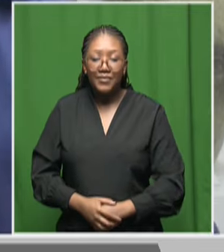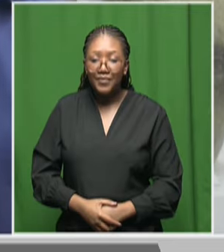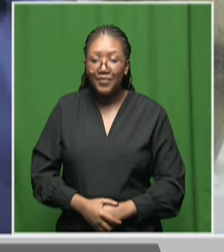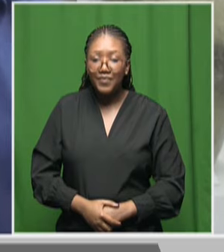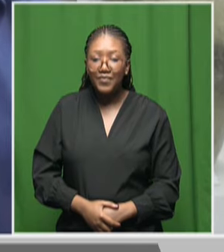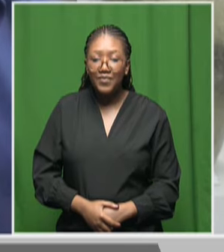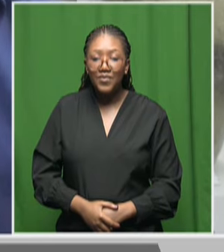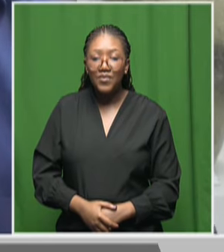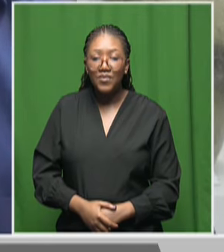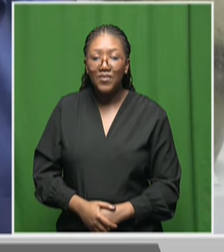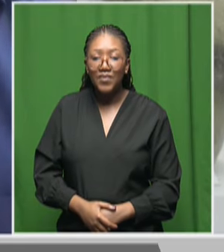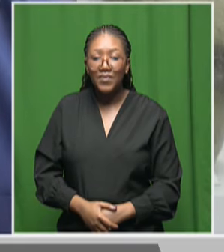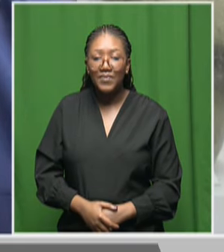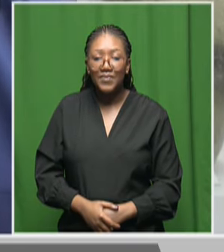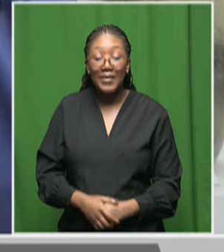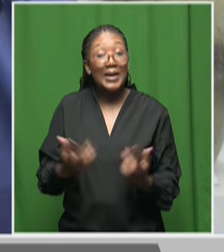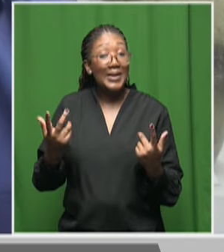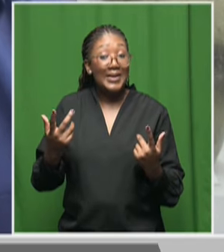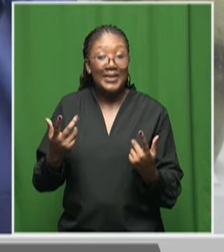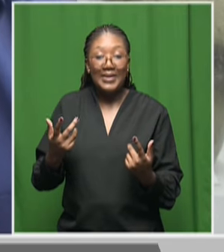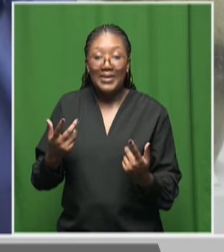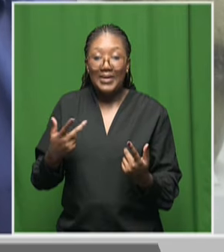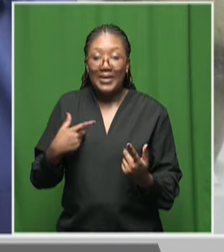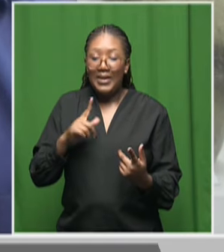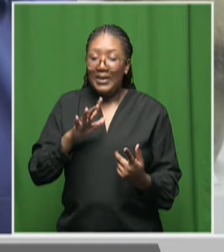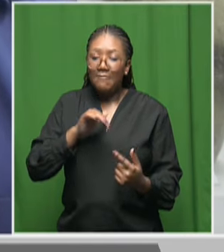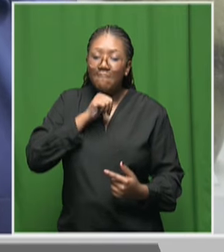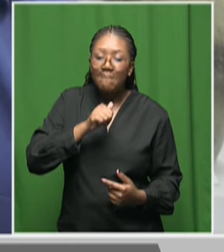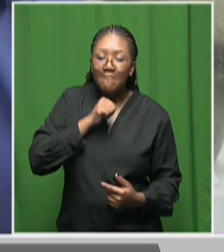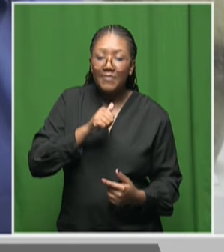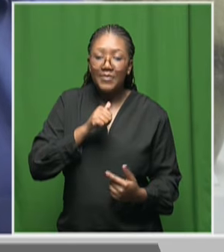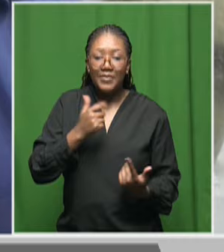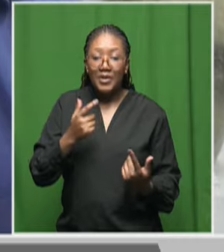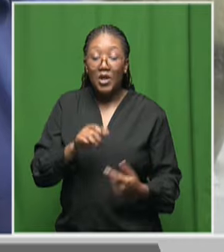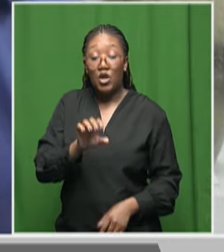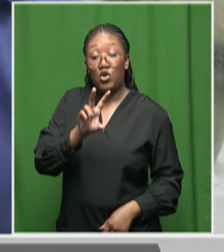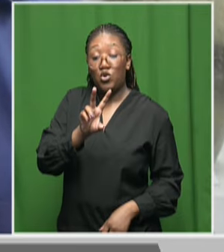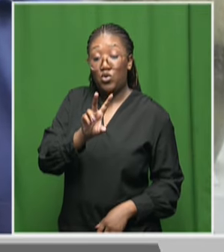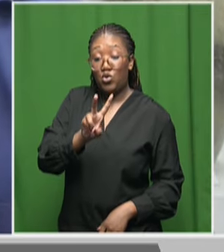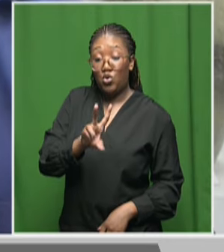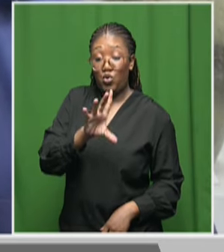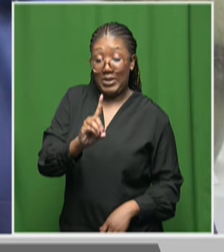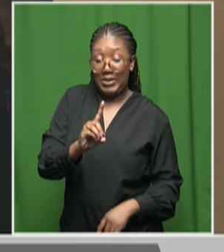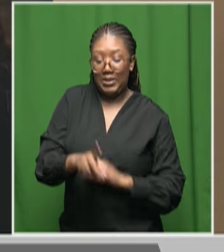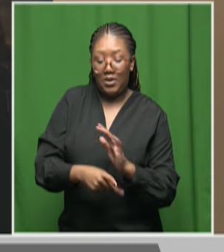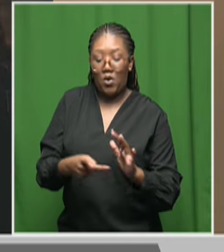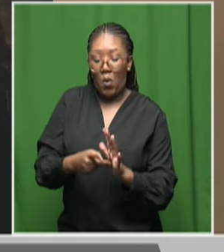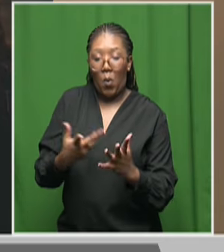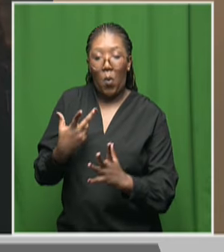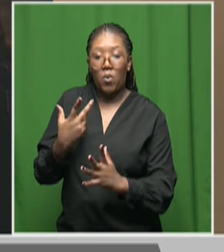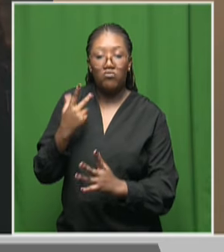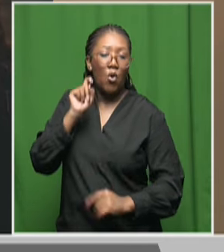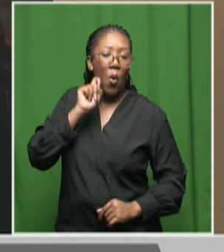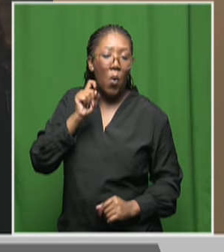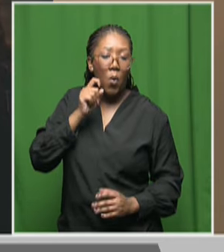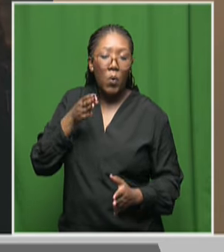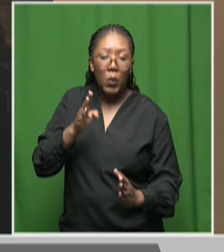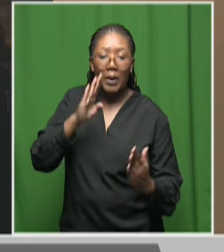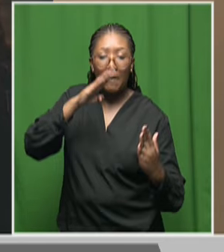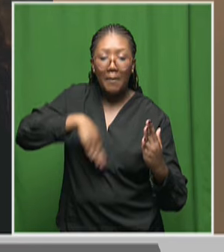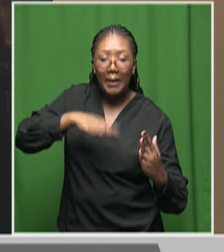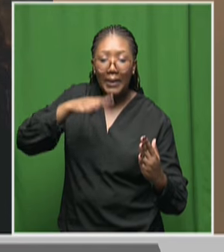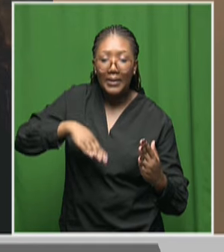So basically, any medium, as long as it's two-dimensional and traditional, is allowed. So this excludes,